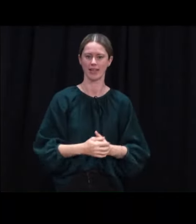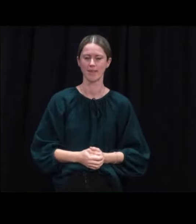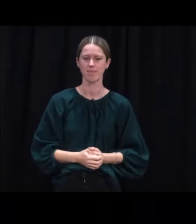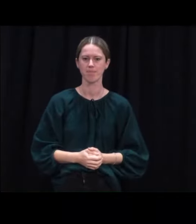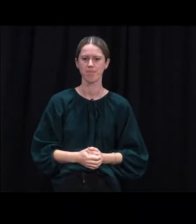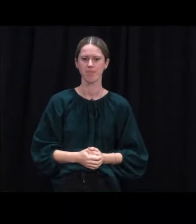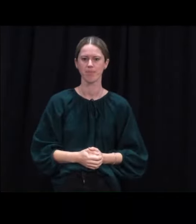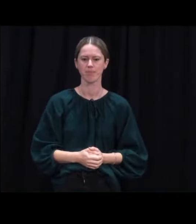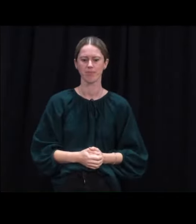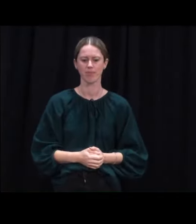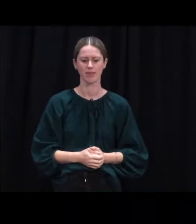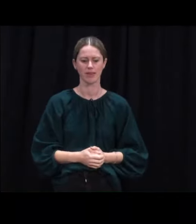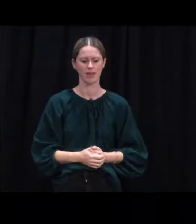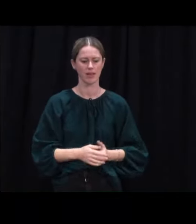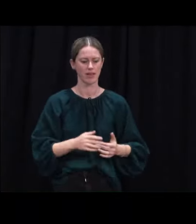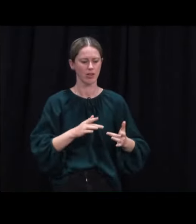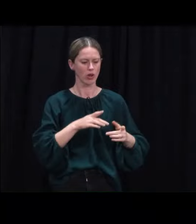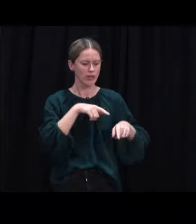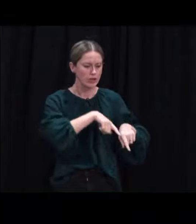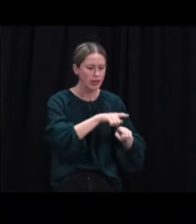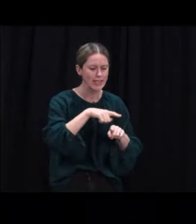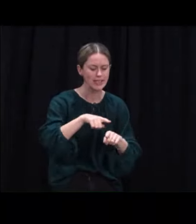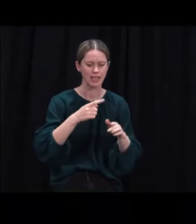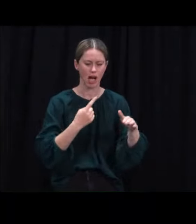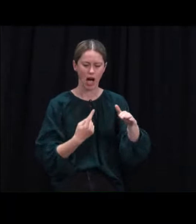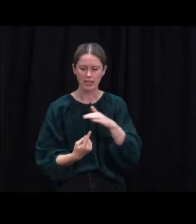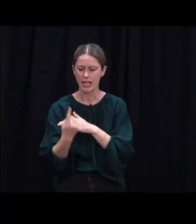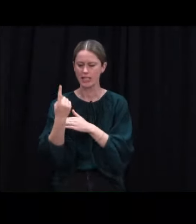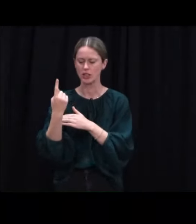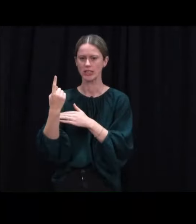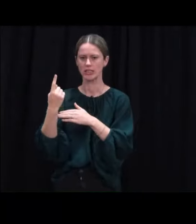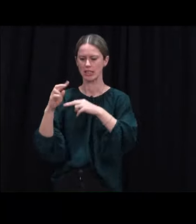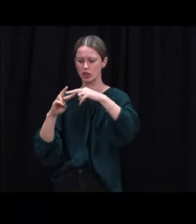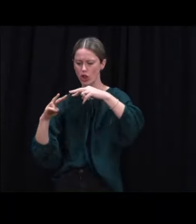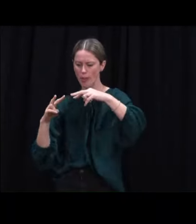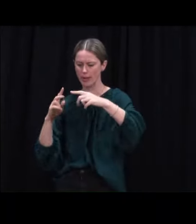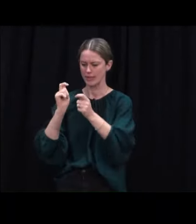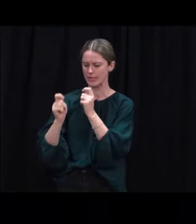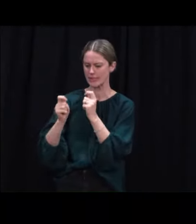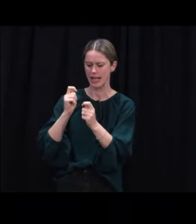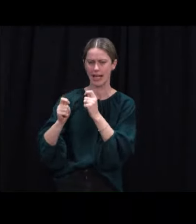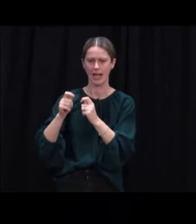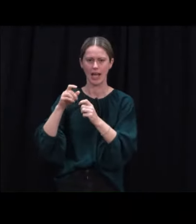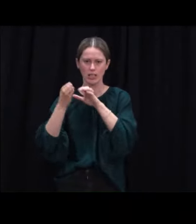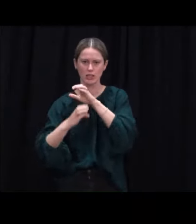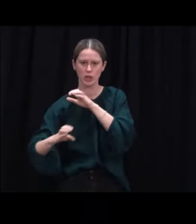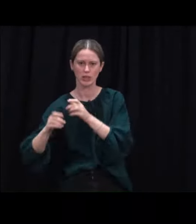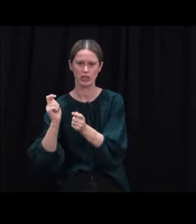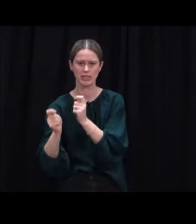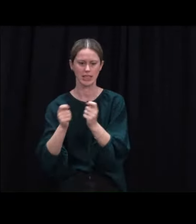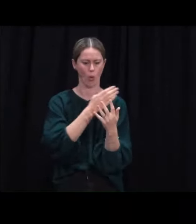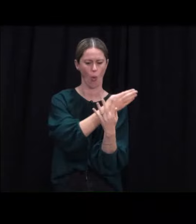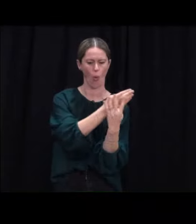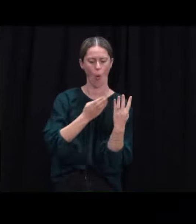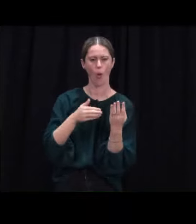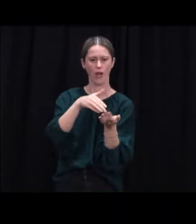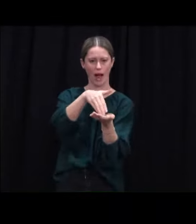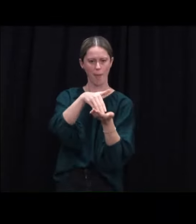Contact tracing, isolation, community testing and genomic tracing together with our wastewater testing are powerful tools to help